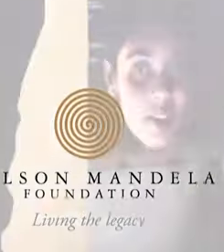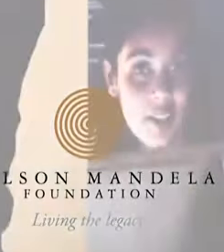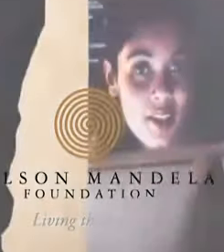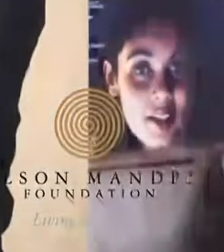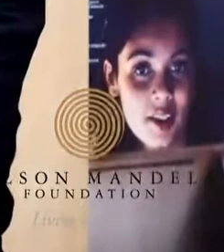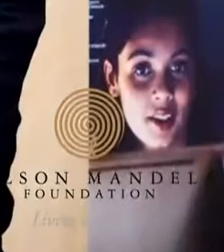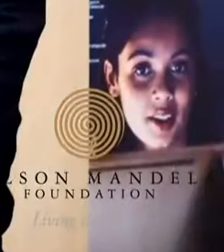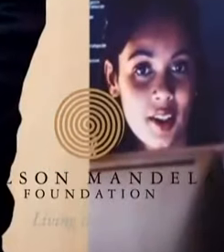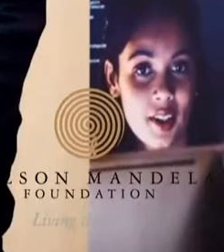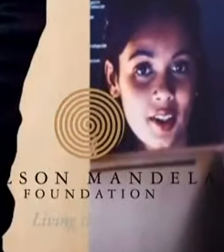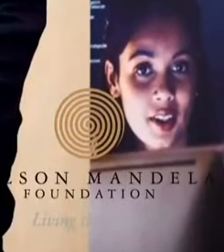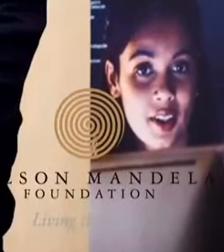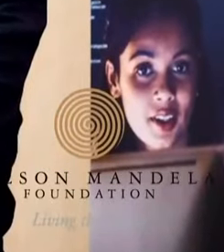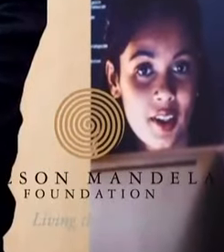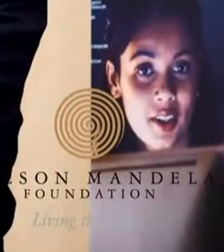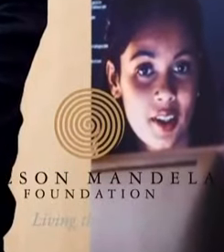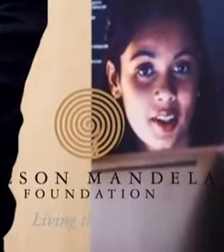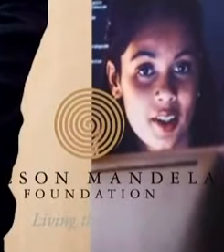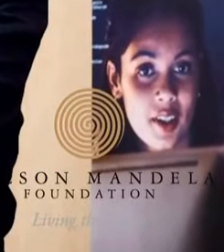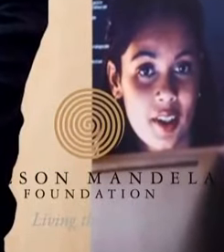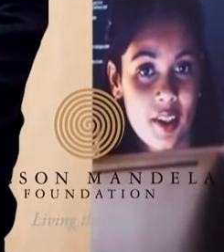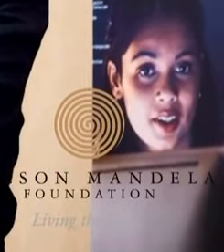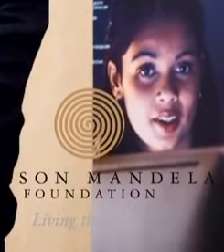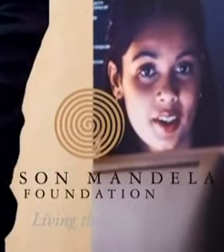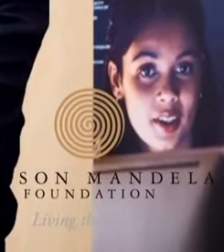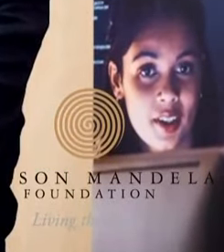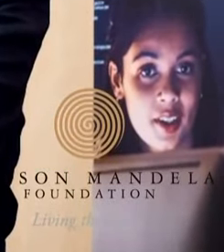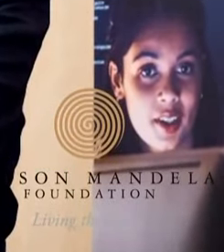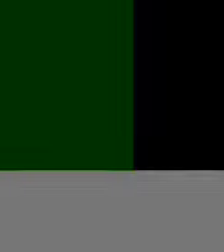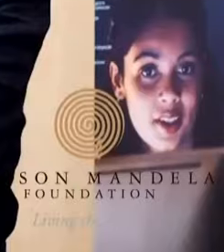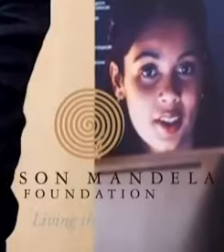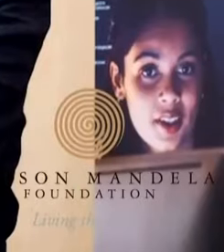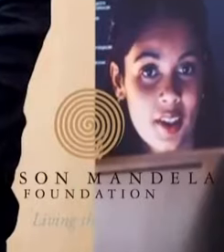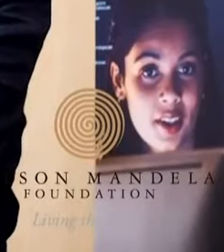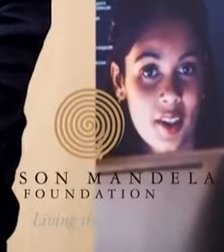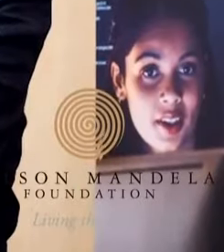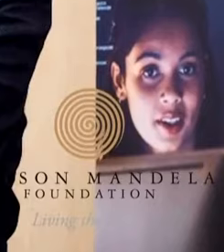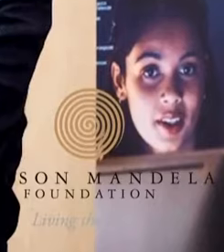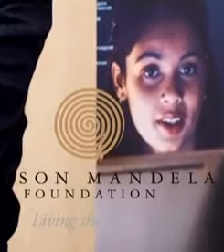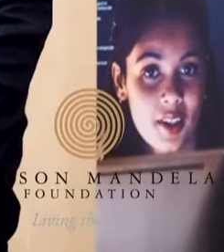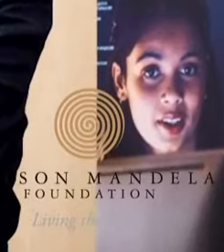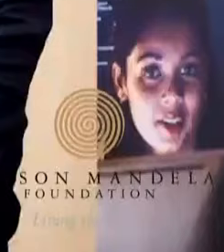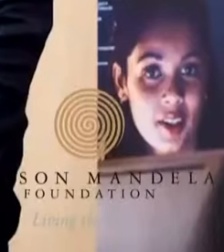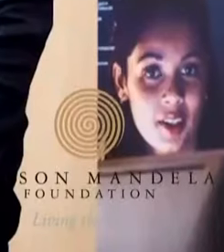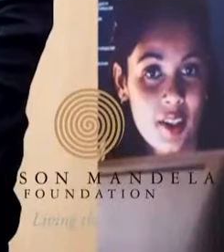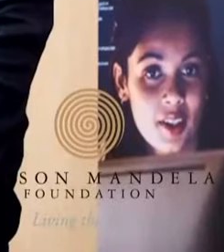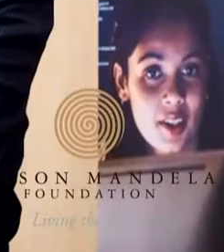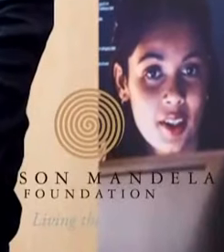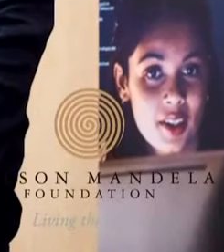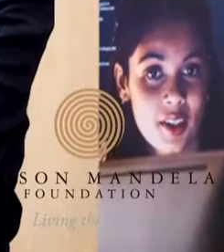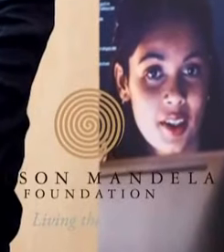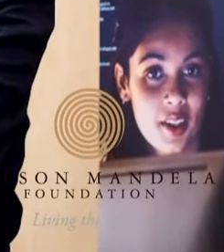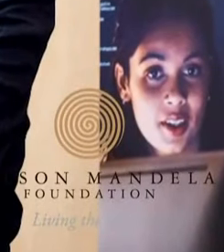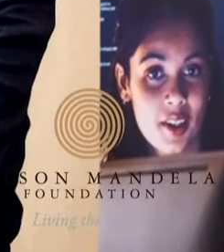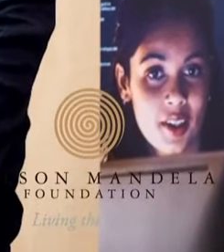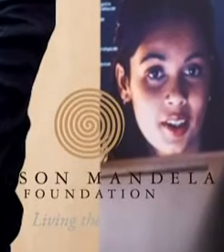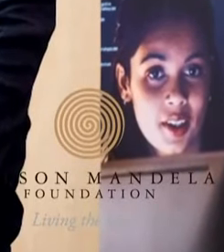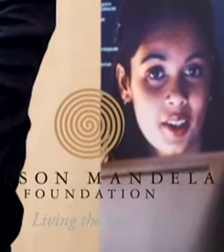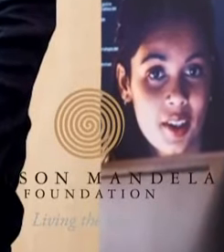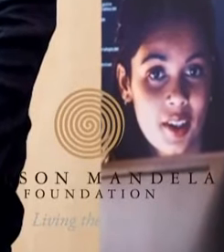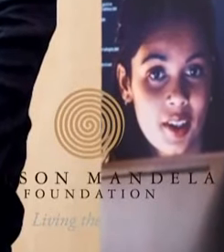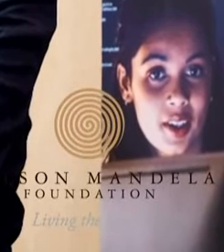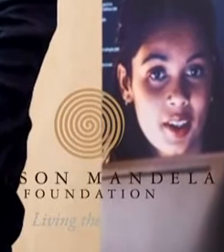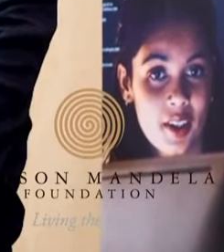Professor Chilidze Marwala is the Vice Chancellor and Principal of the University of Johannesburg. He holds a Bachelor of Science in